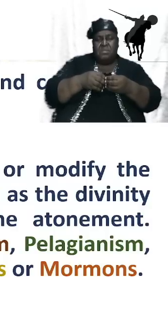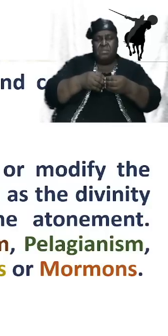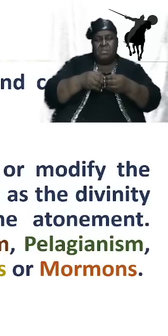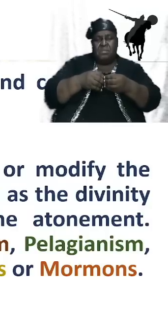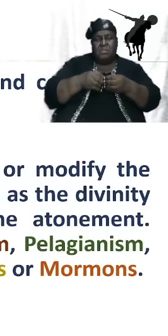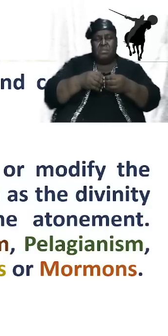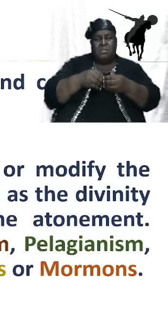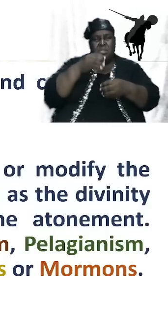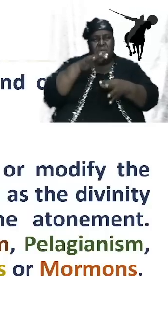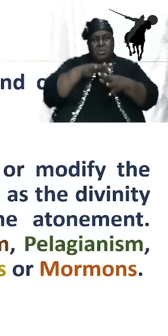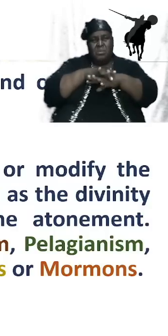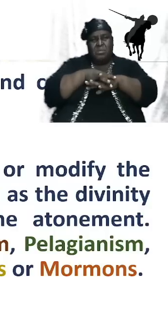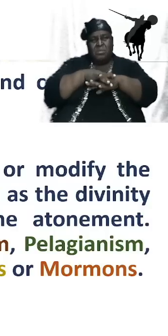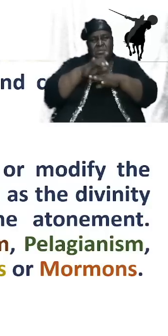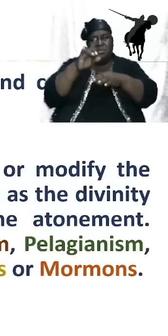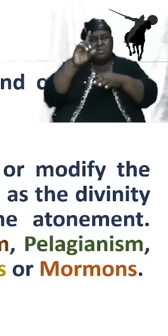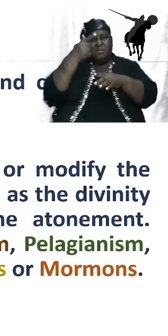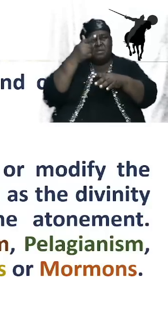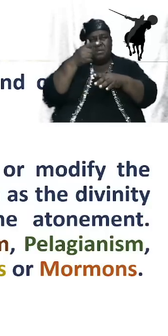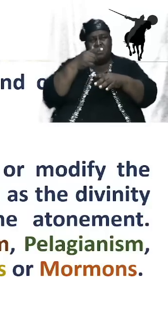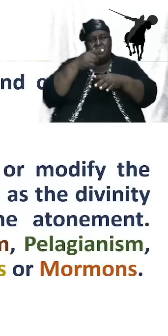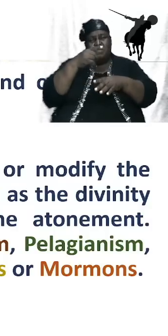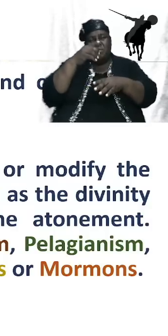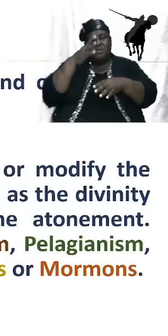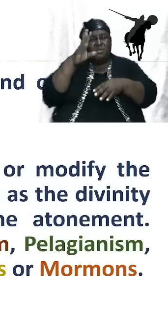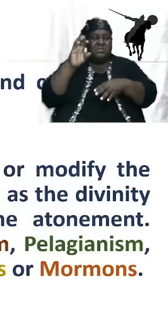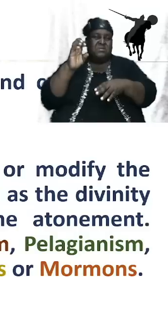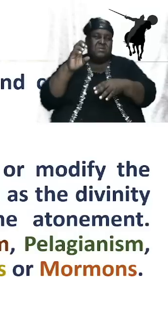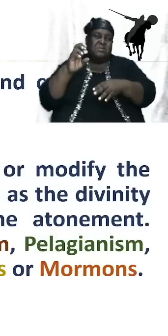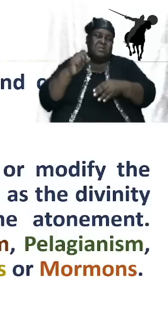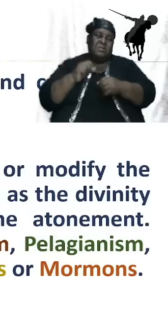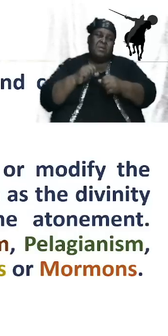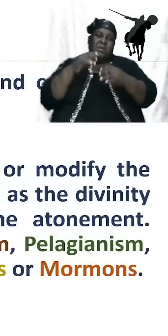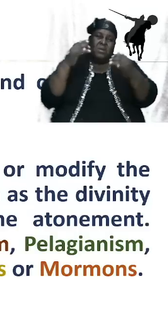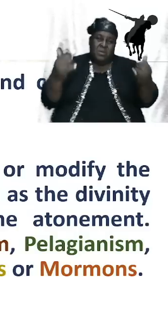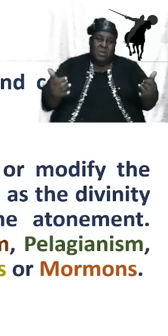early, this first century. And then you have modern